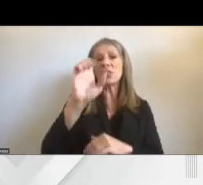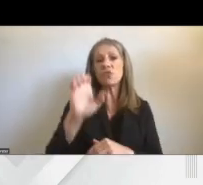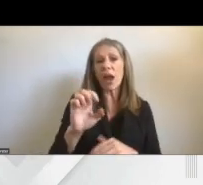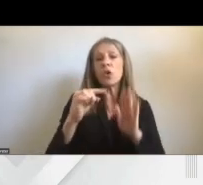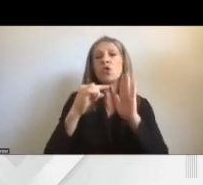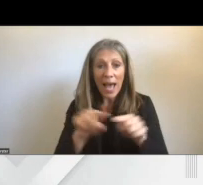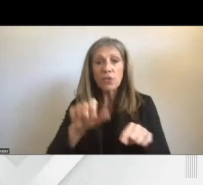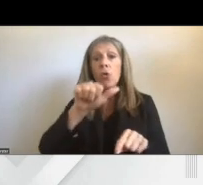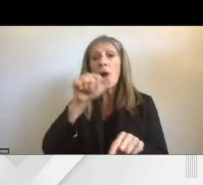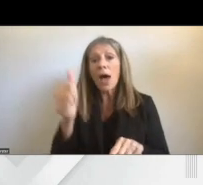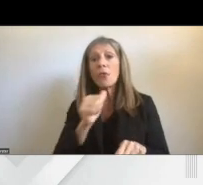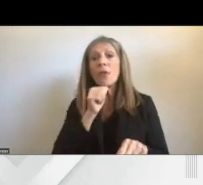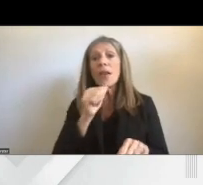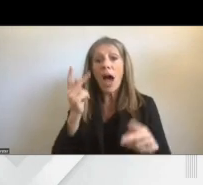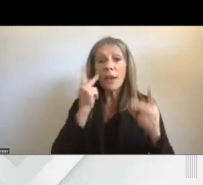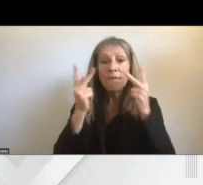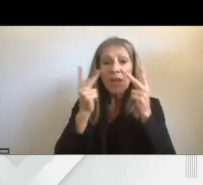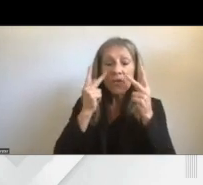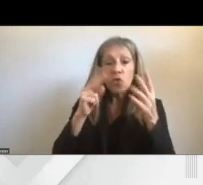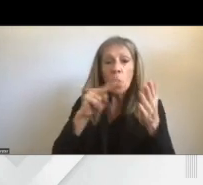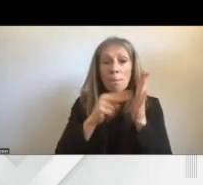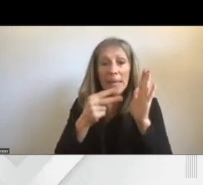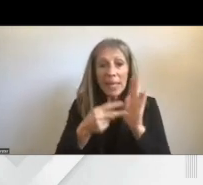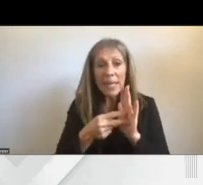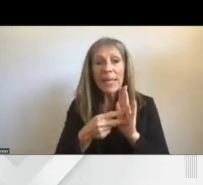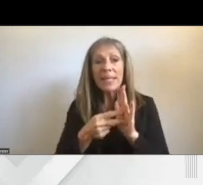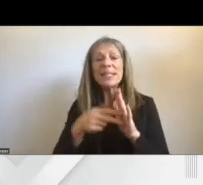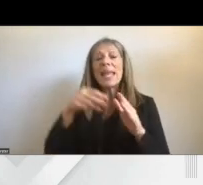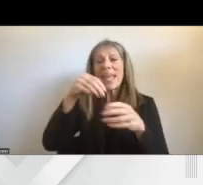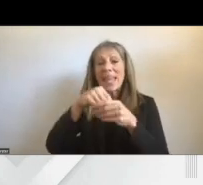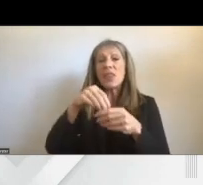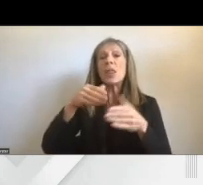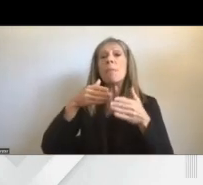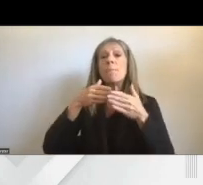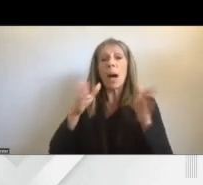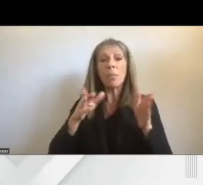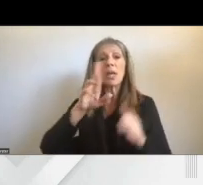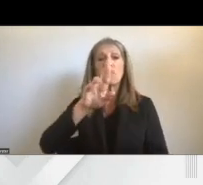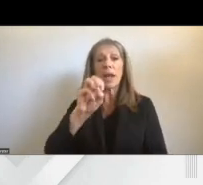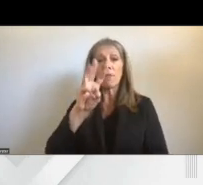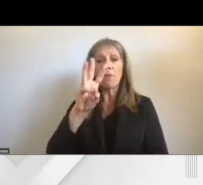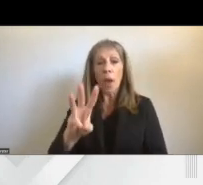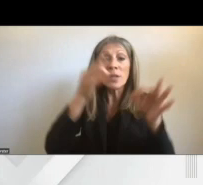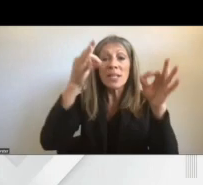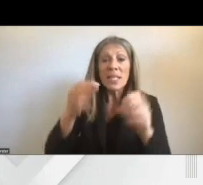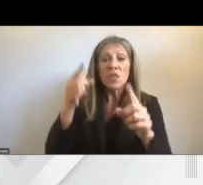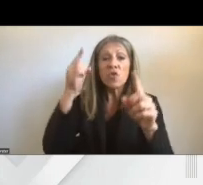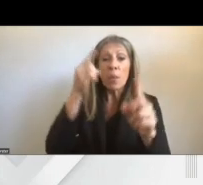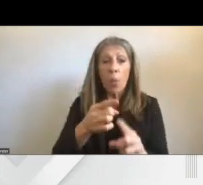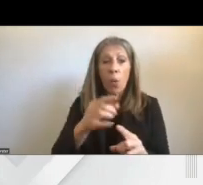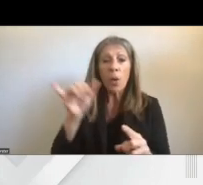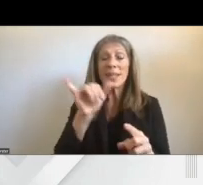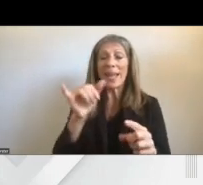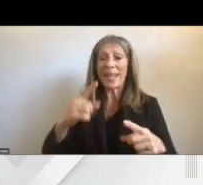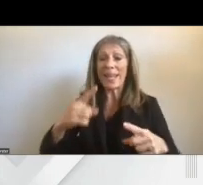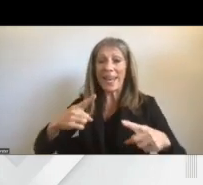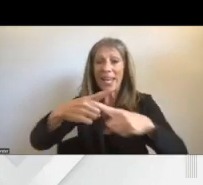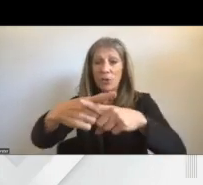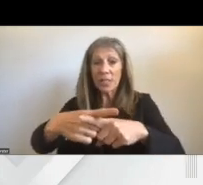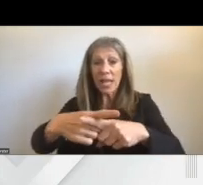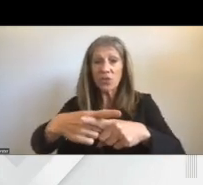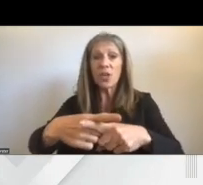signs, surface, the continuous clear width, curb ramps or blended transitions,